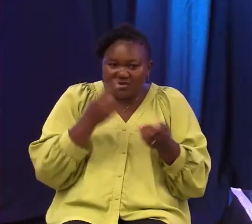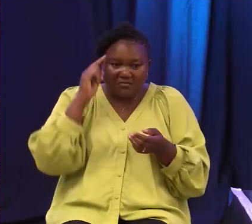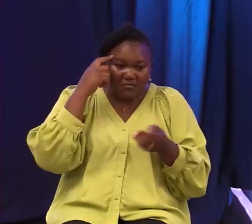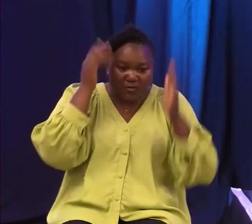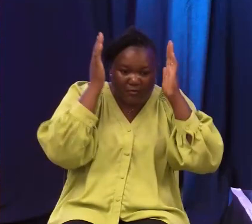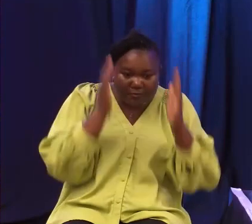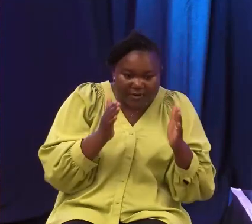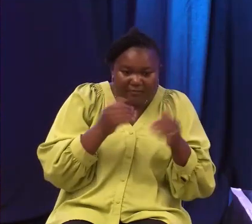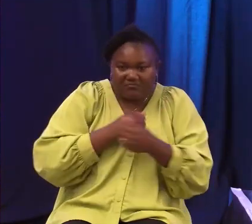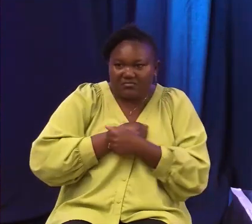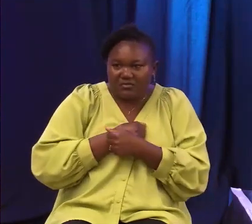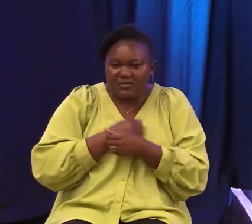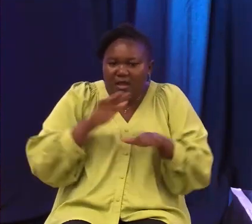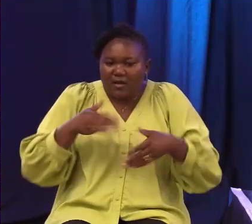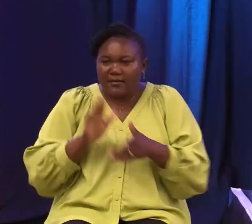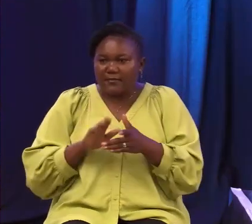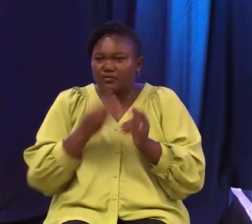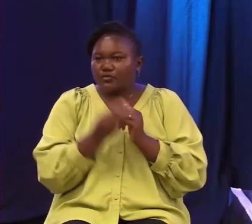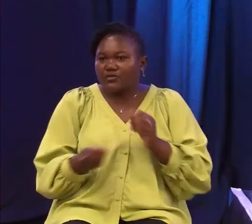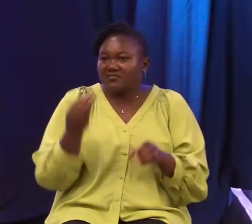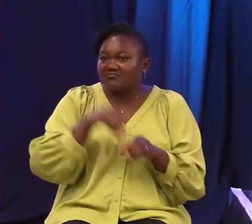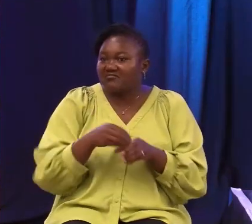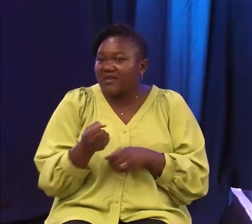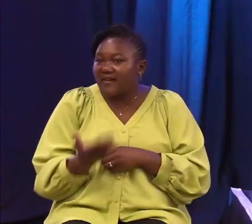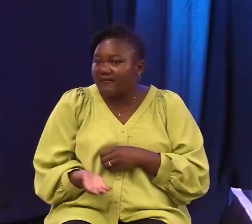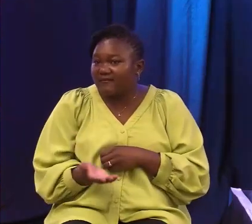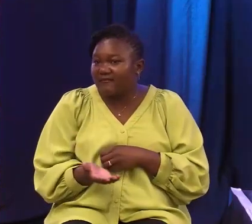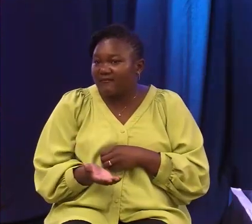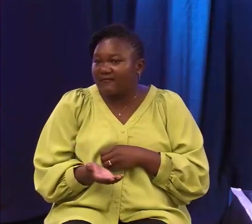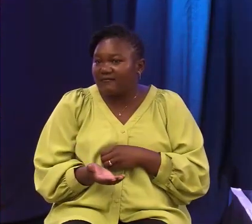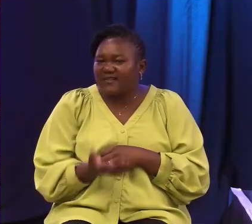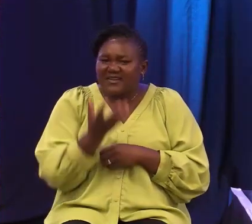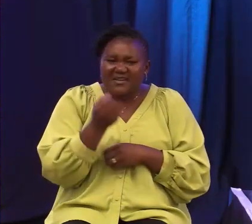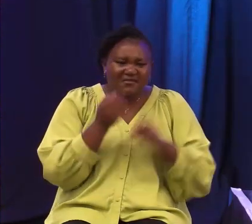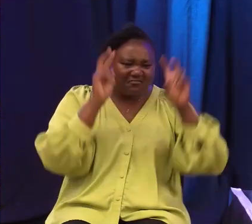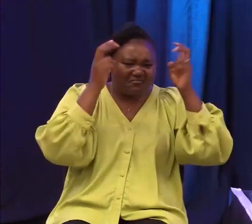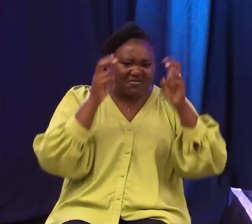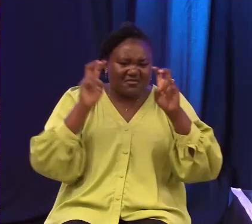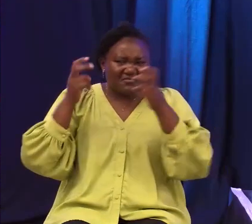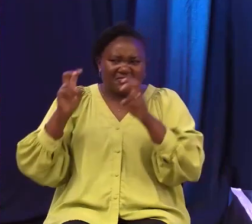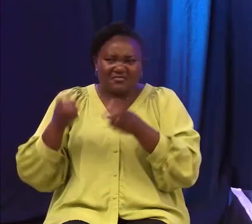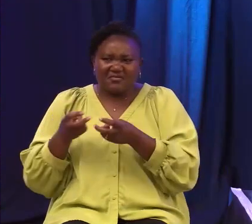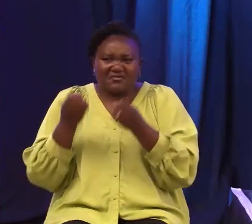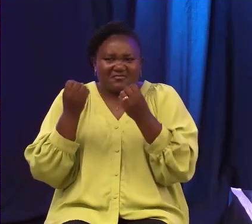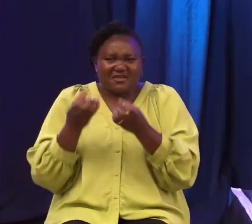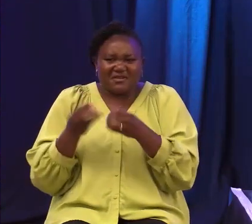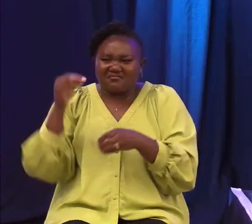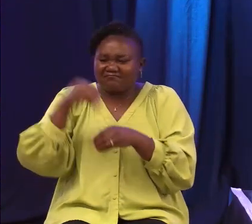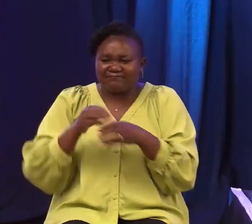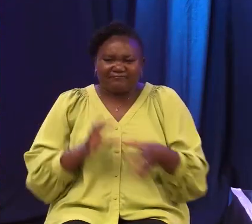informed? I think there's a lot of topics, problems, issues that we connect to all these